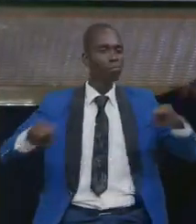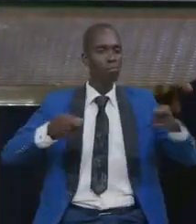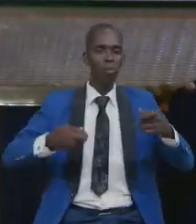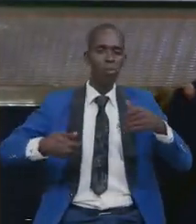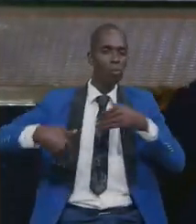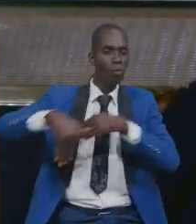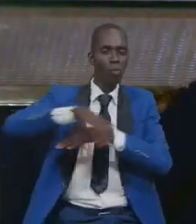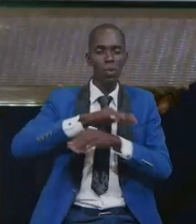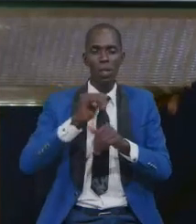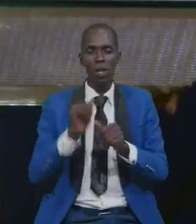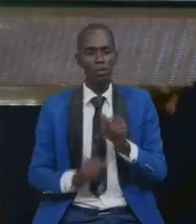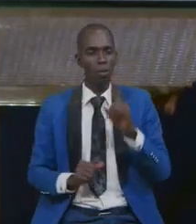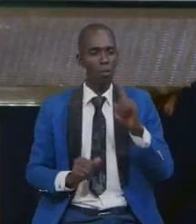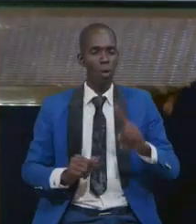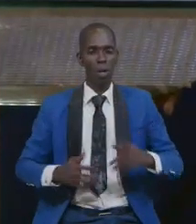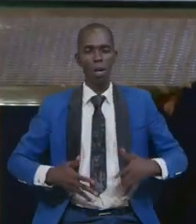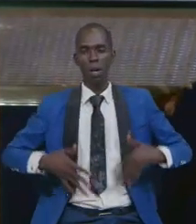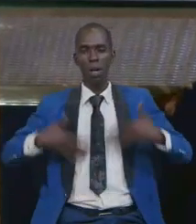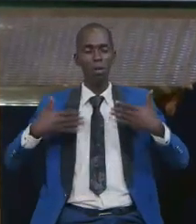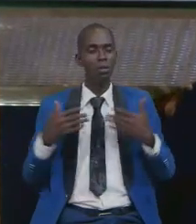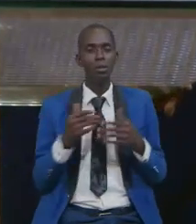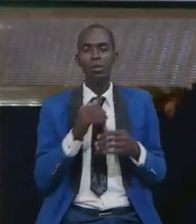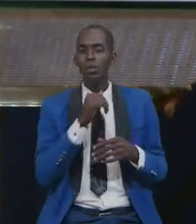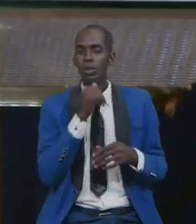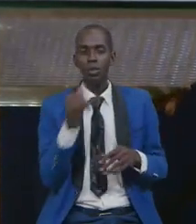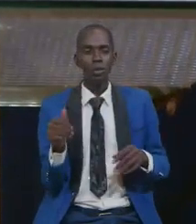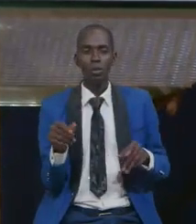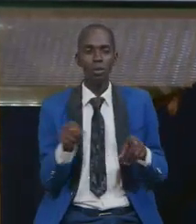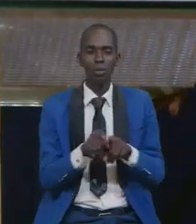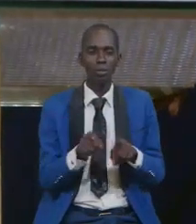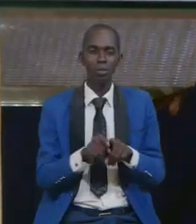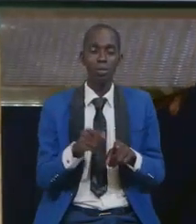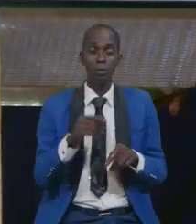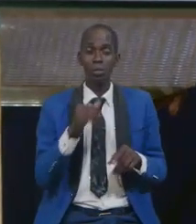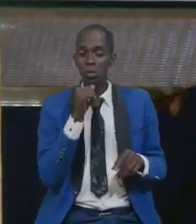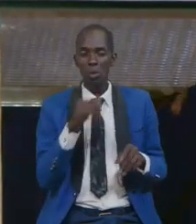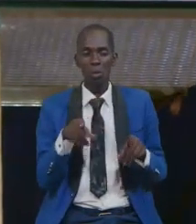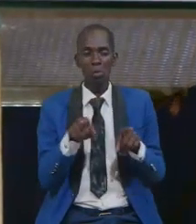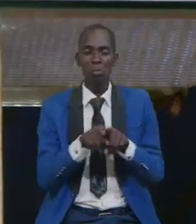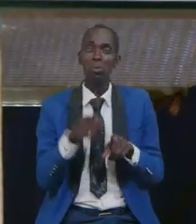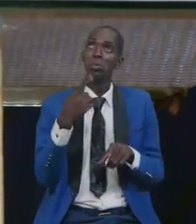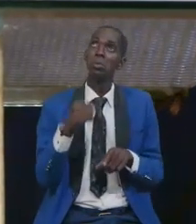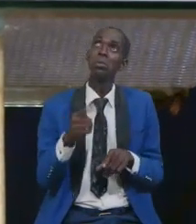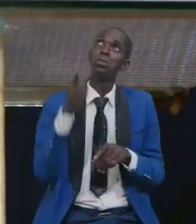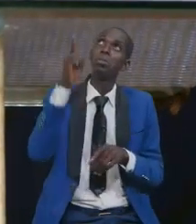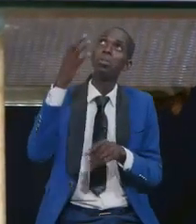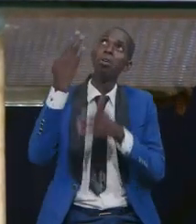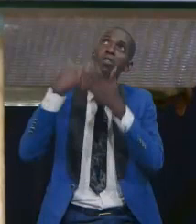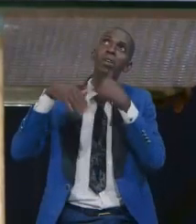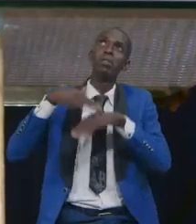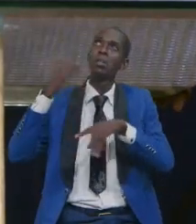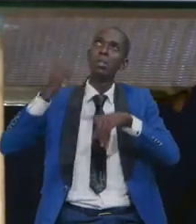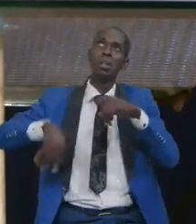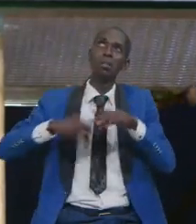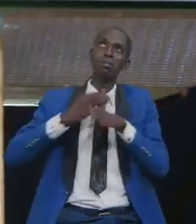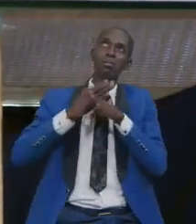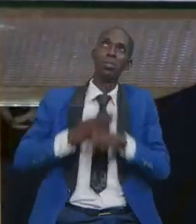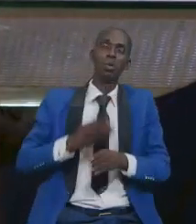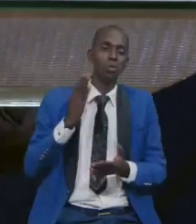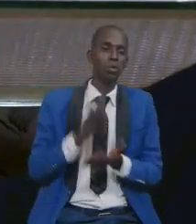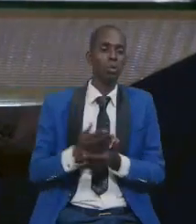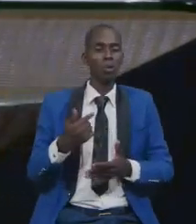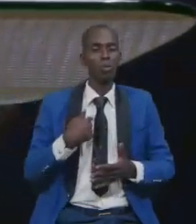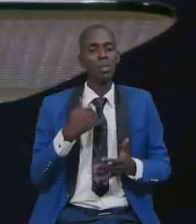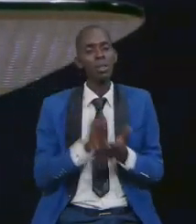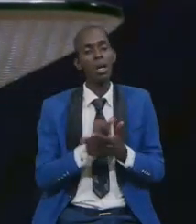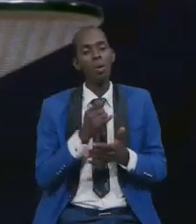and everyone. Not even the God of heaven could hinder or stop him. That's what he thought. That's what he thought. He